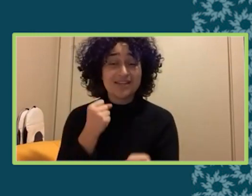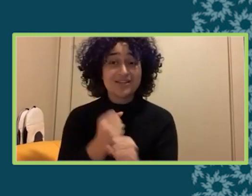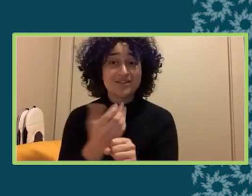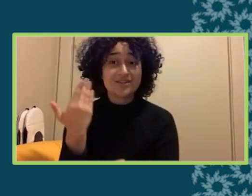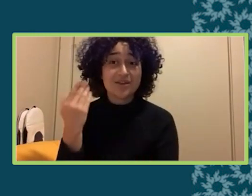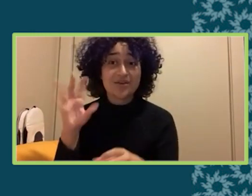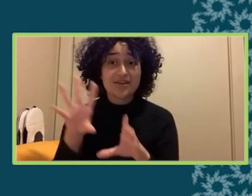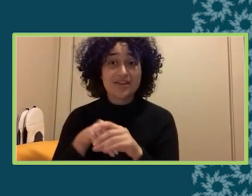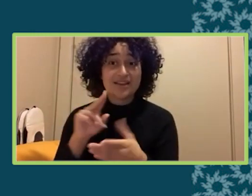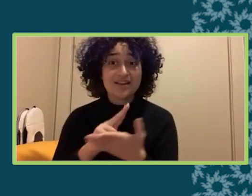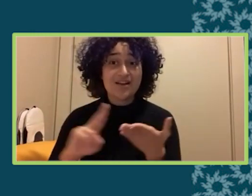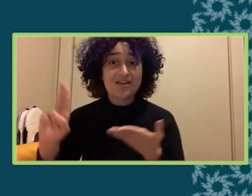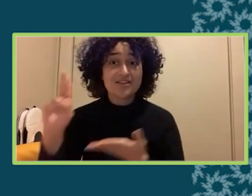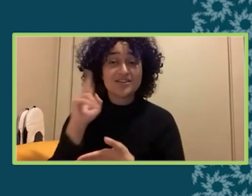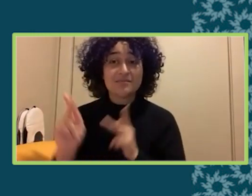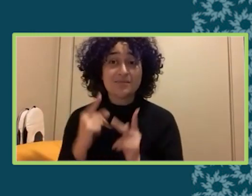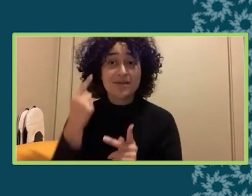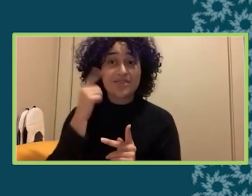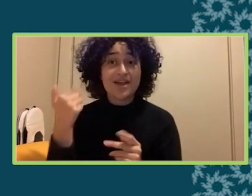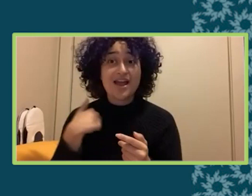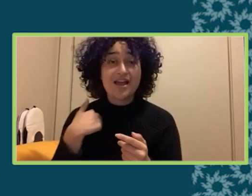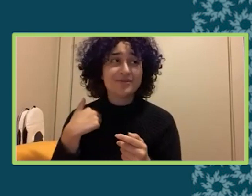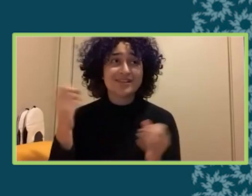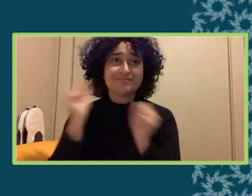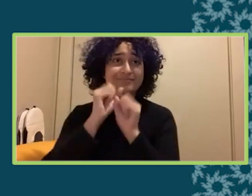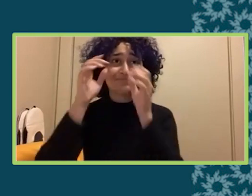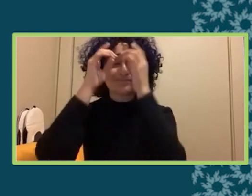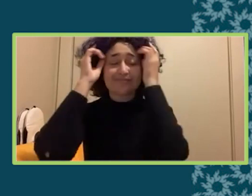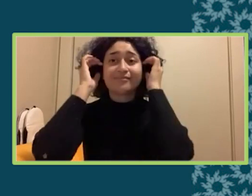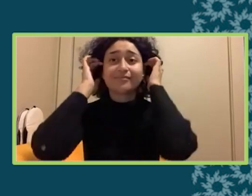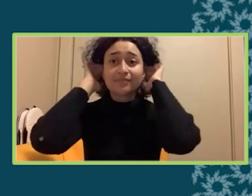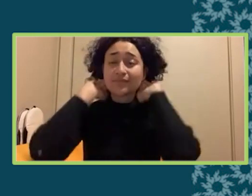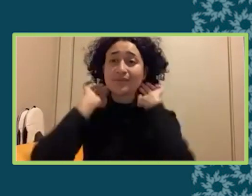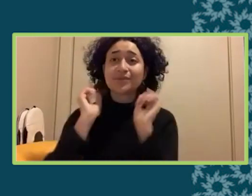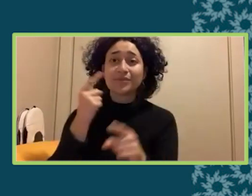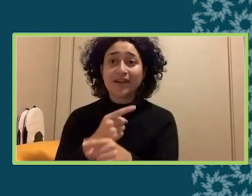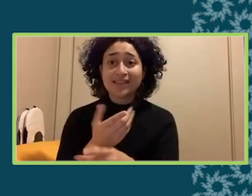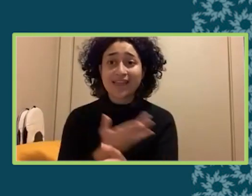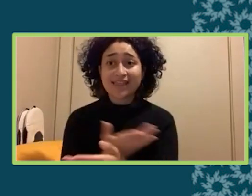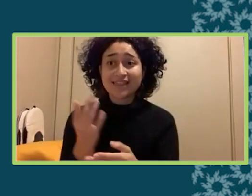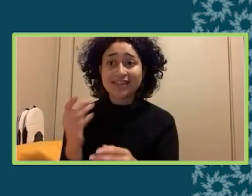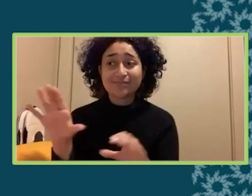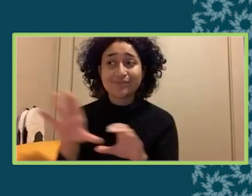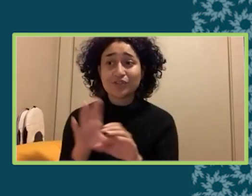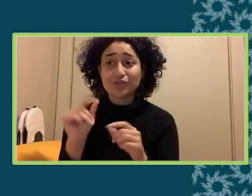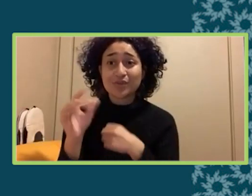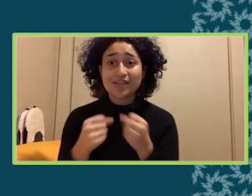fundamentally undateable and like people thought I was bonkers, right? Like this shit 20 years ago did not go